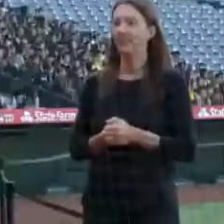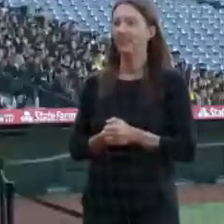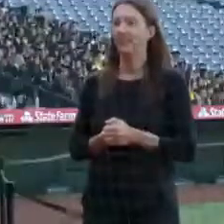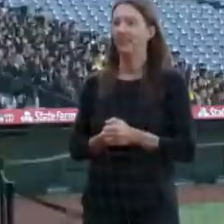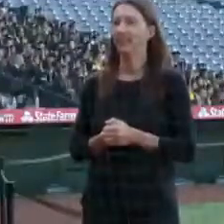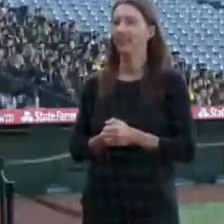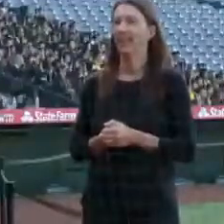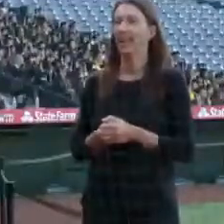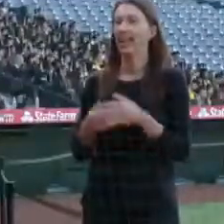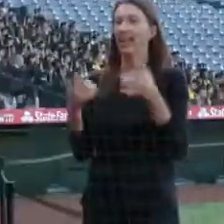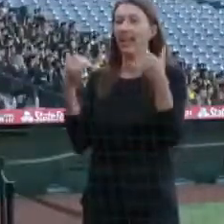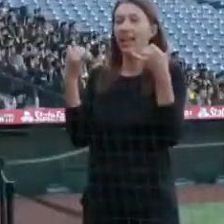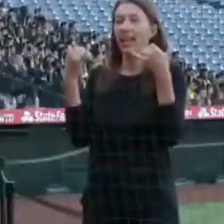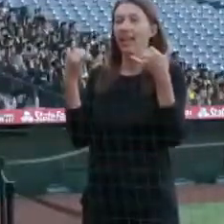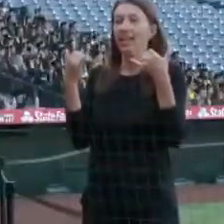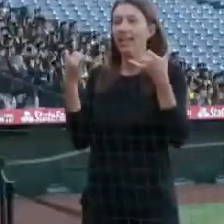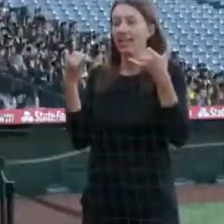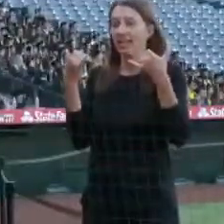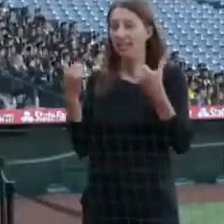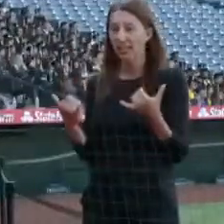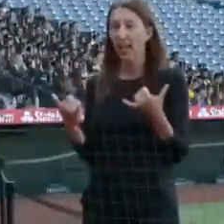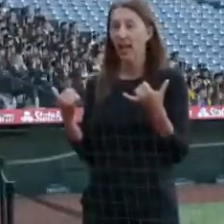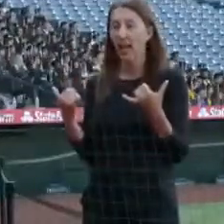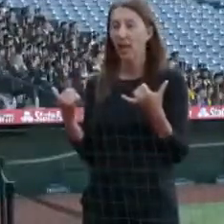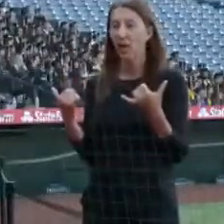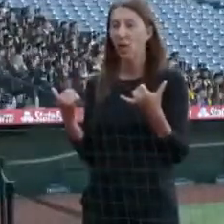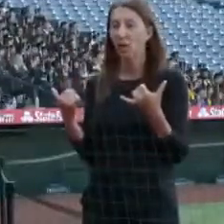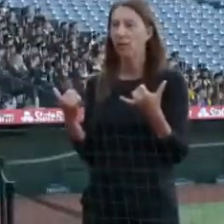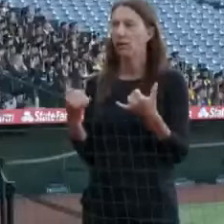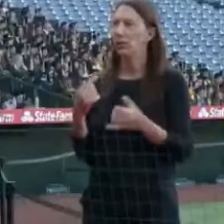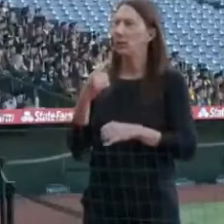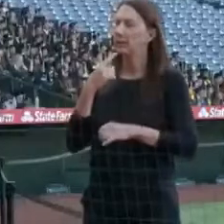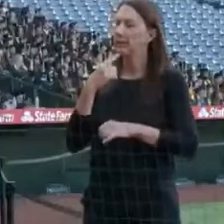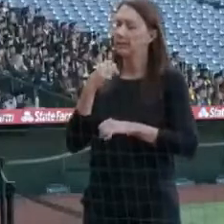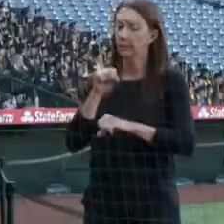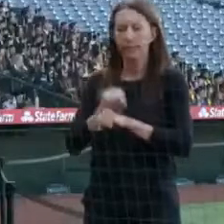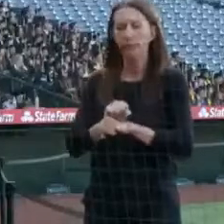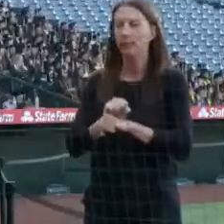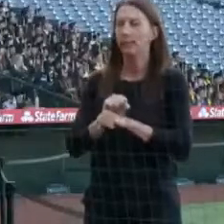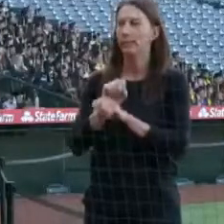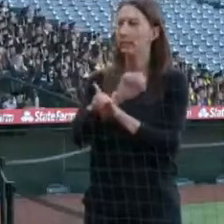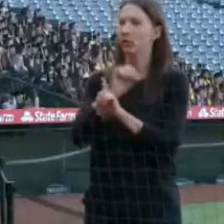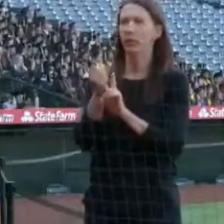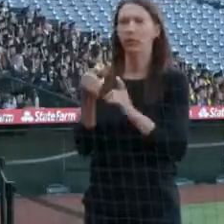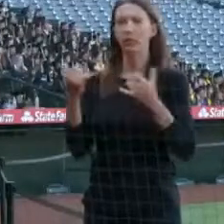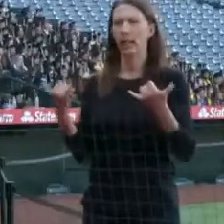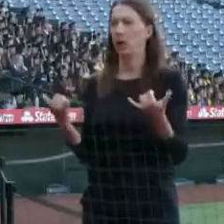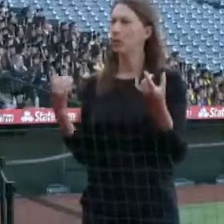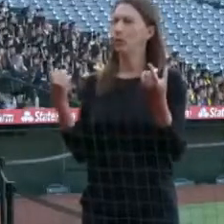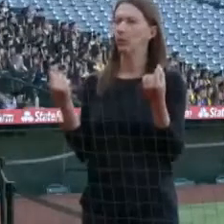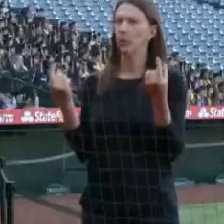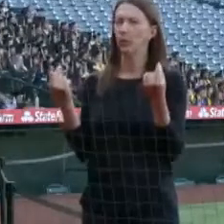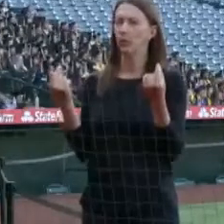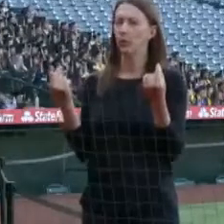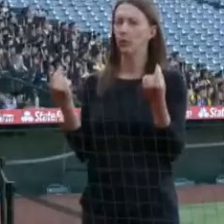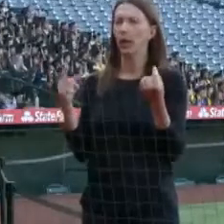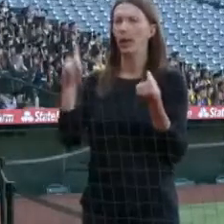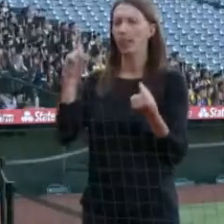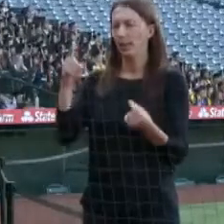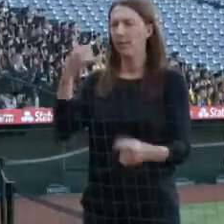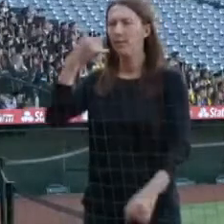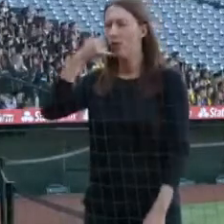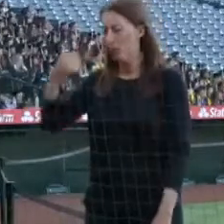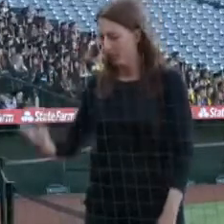as befits the gravity of this occasion, I invite all the graduates to take out their